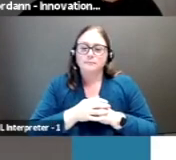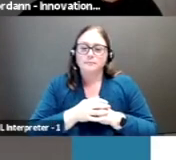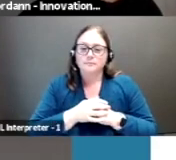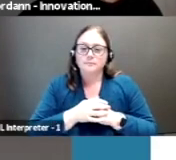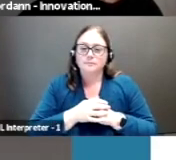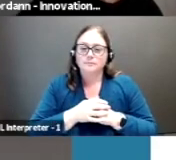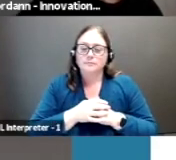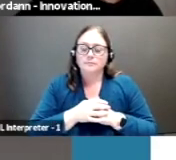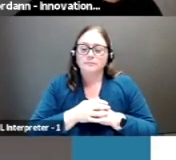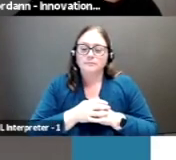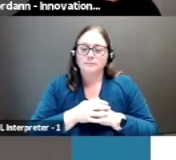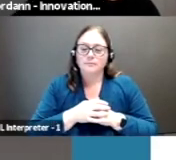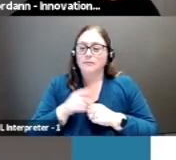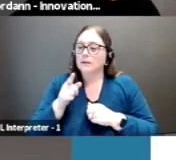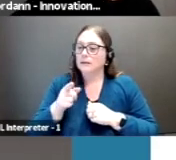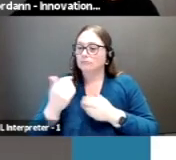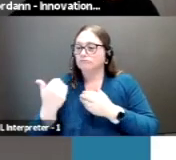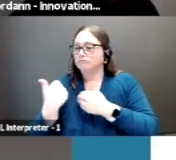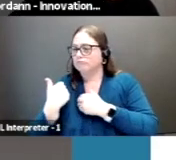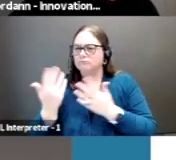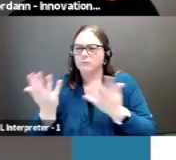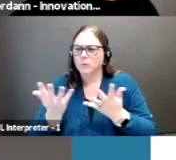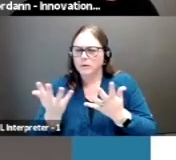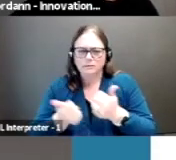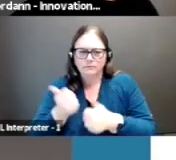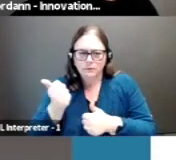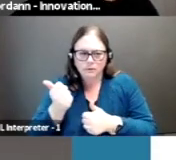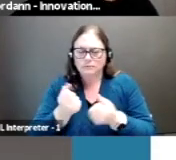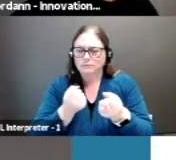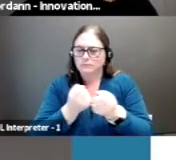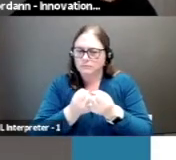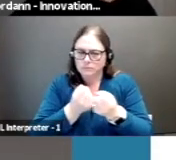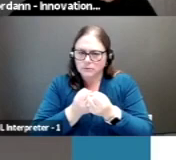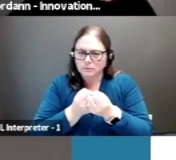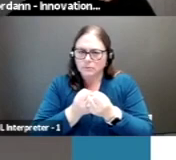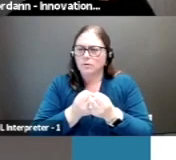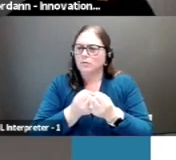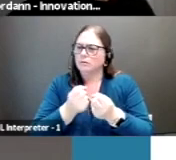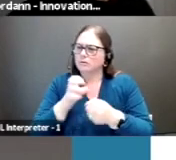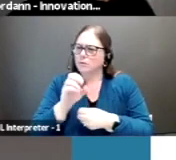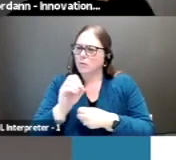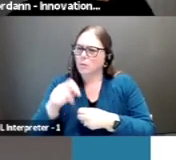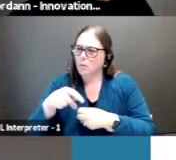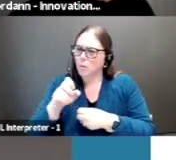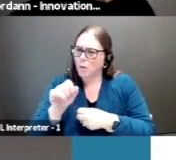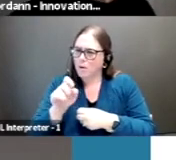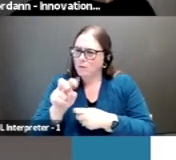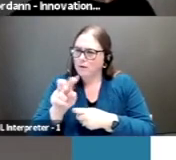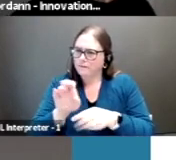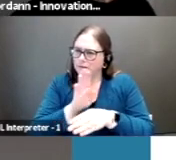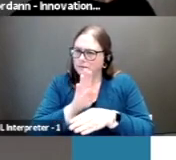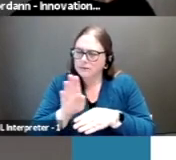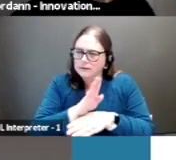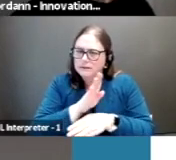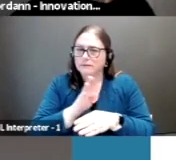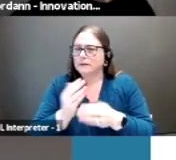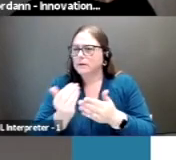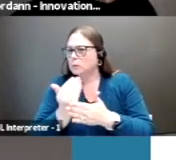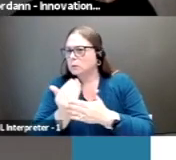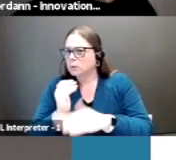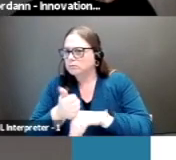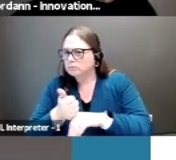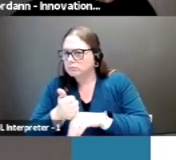Association. Peter is primarily responsible for supporting existing cooperatives and starting new cooperatives by responding to